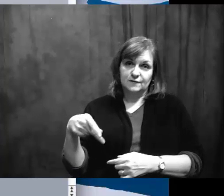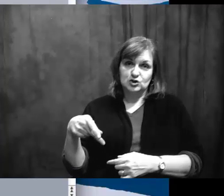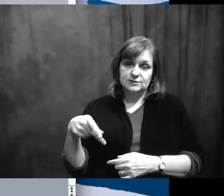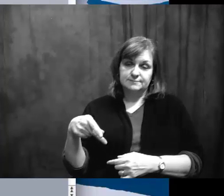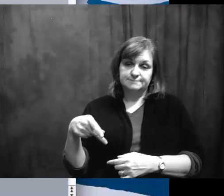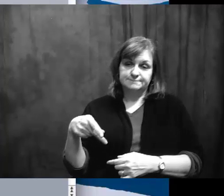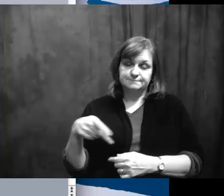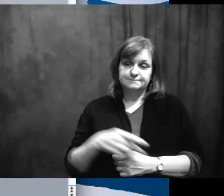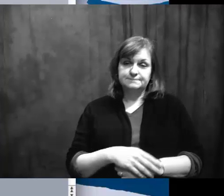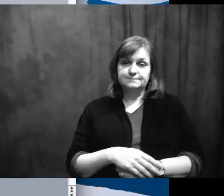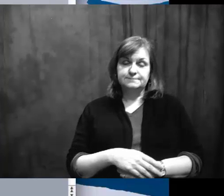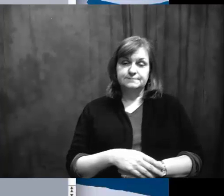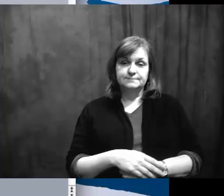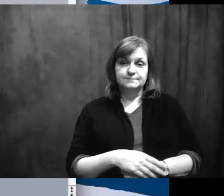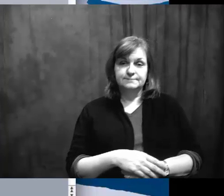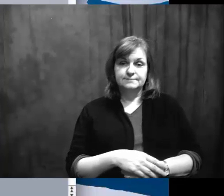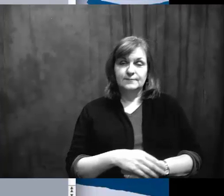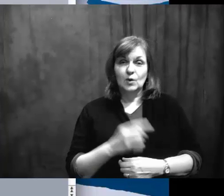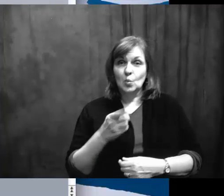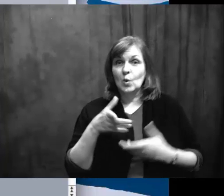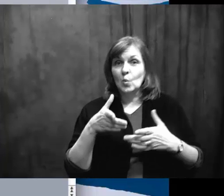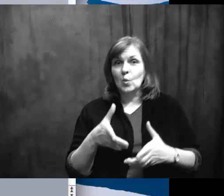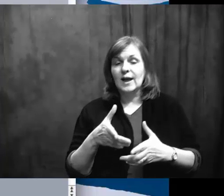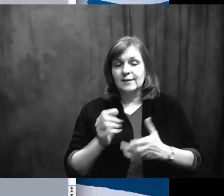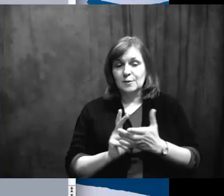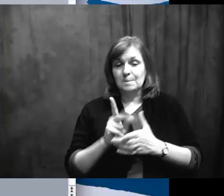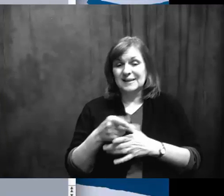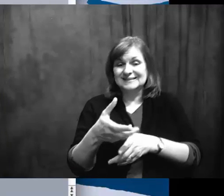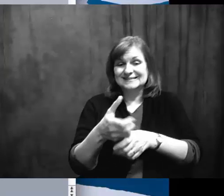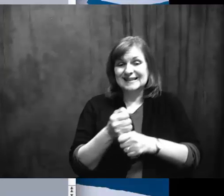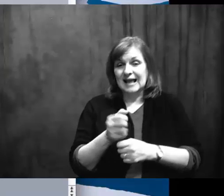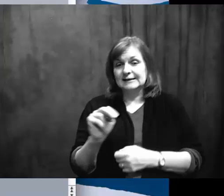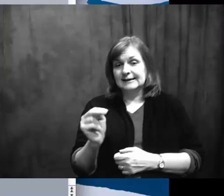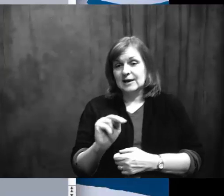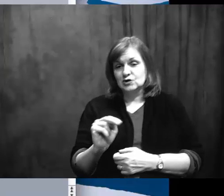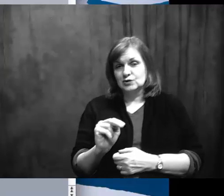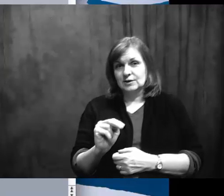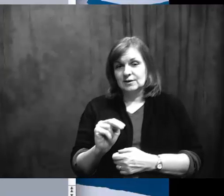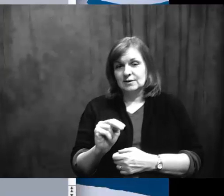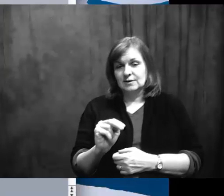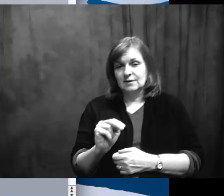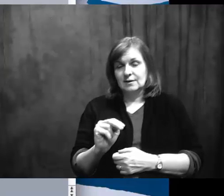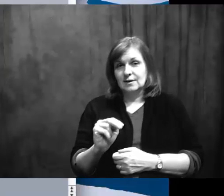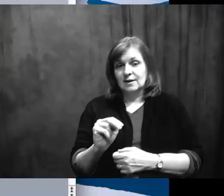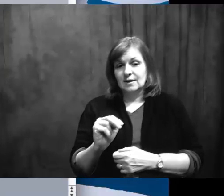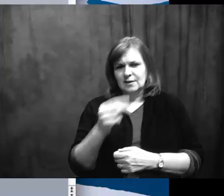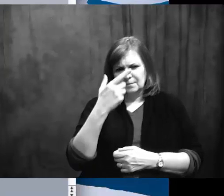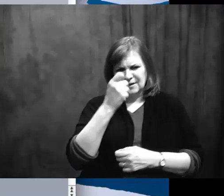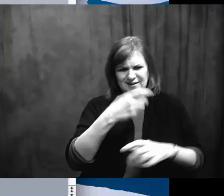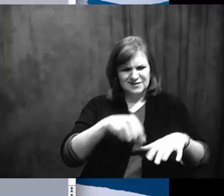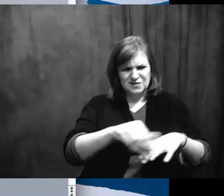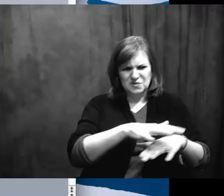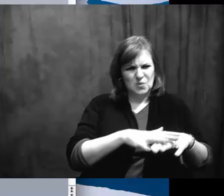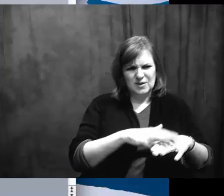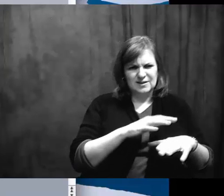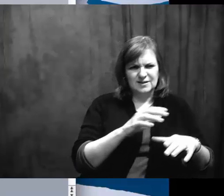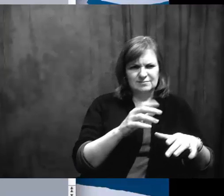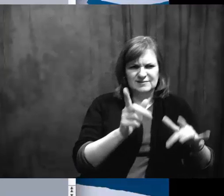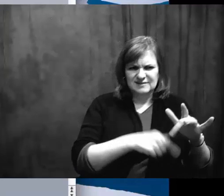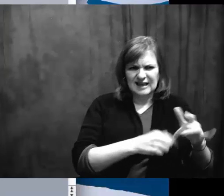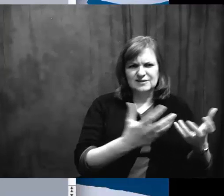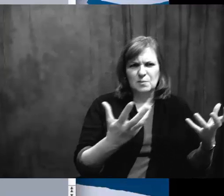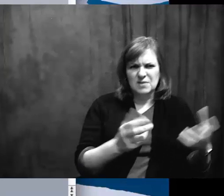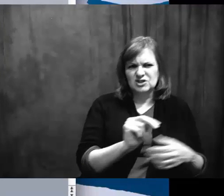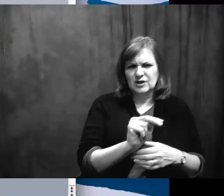as well. So one of the best sources for these plants for nitrogen in such nitrogen depleted soils